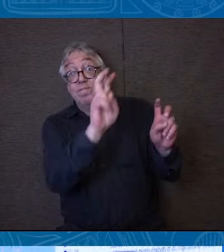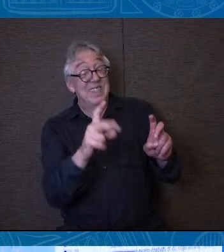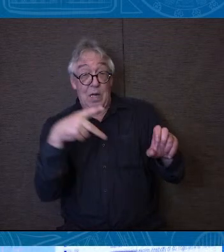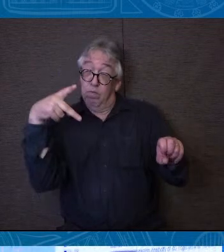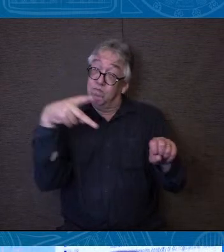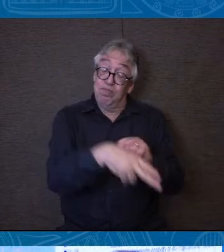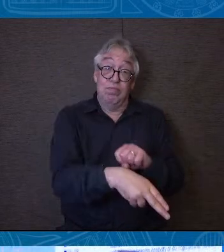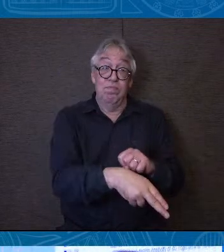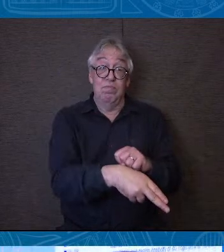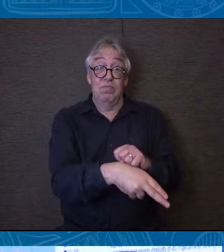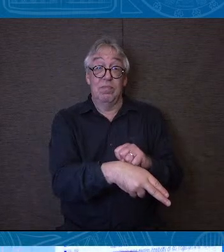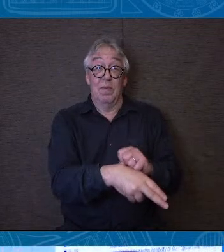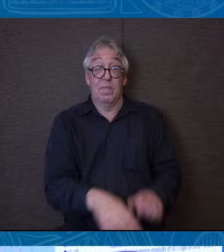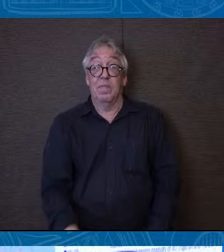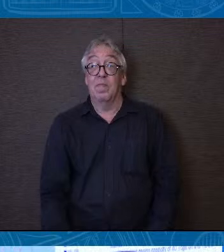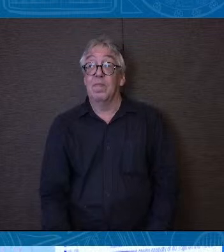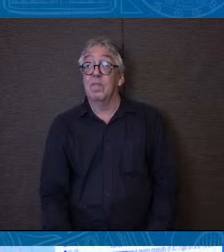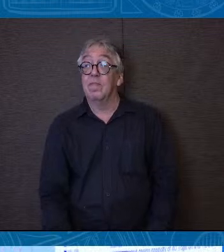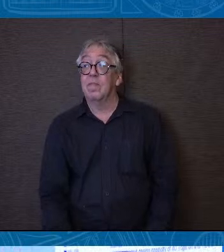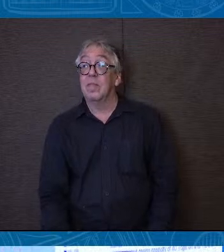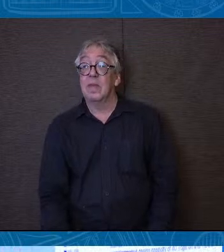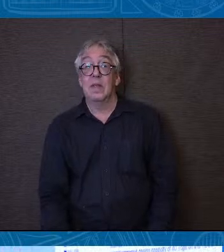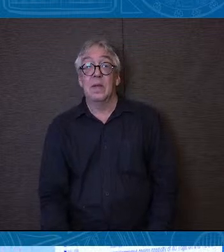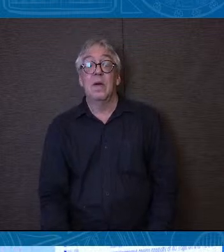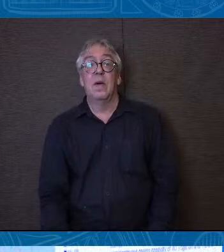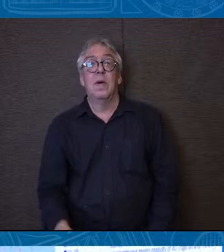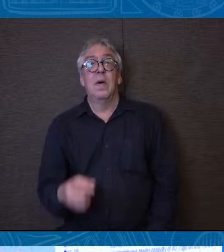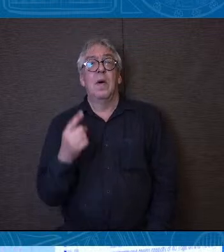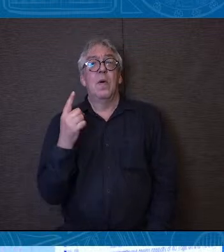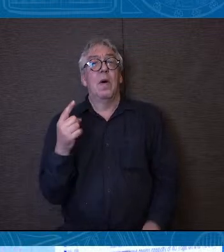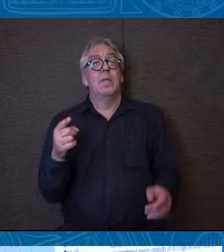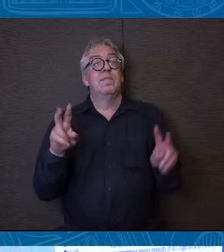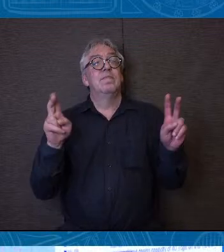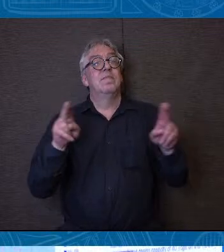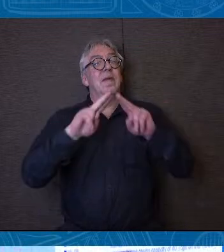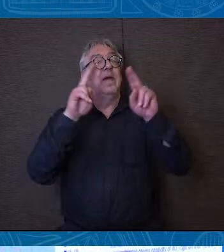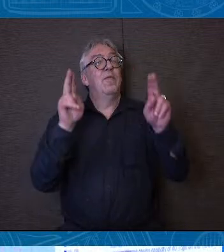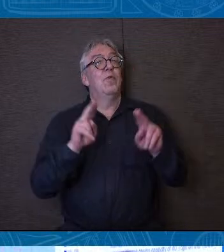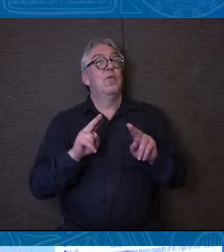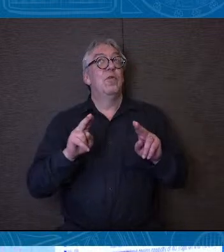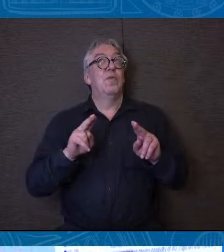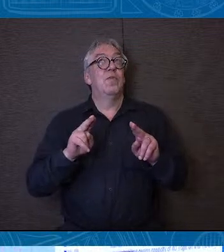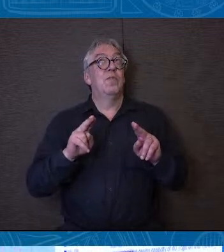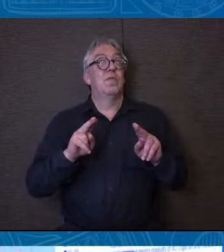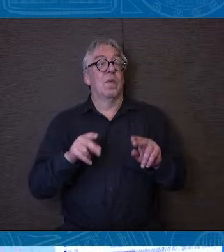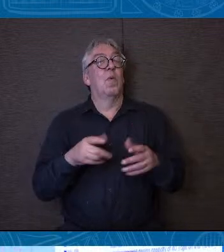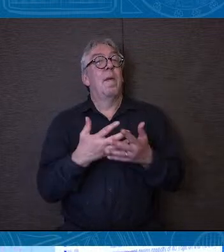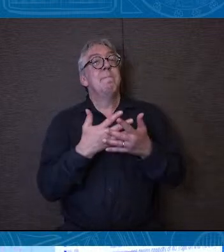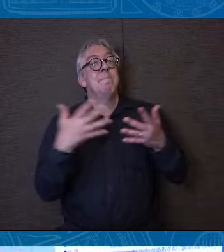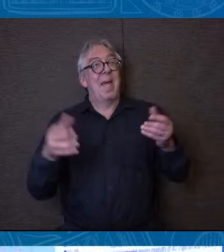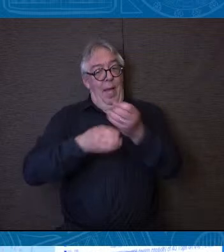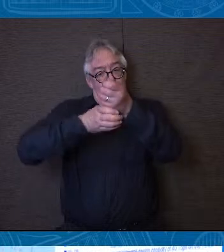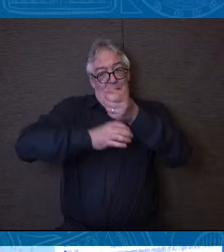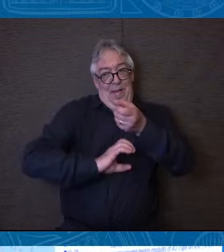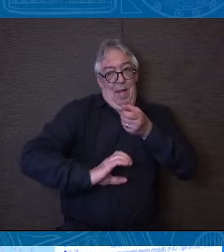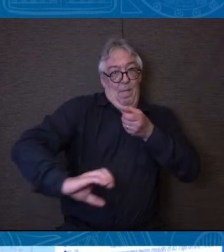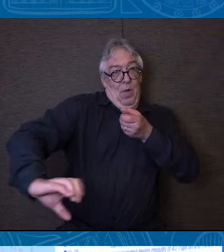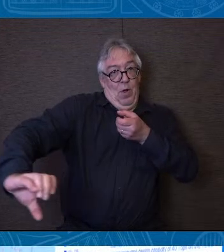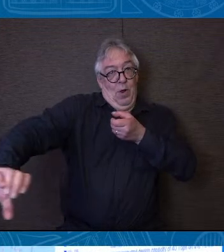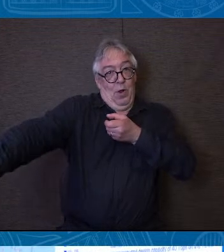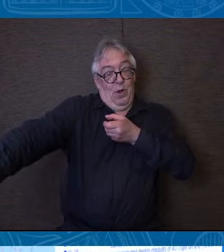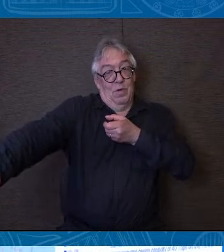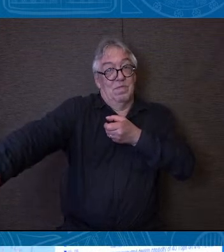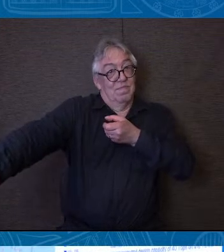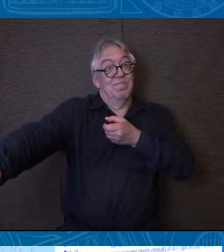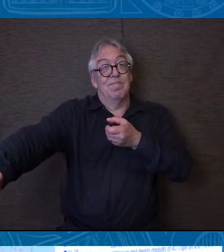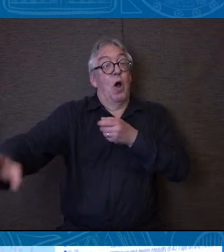restored, because there were two cables that were disrupted. One was the international cable and one was the domestic. The international cable restored, but it was